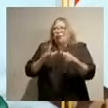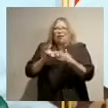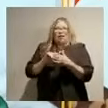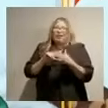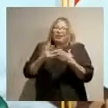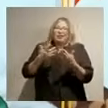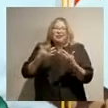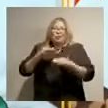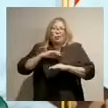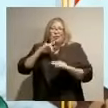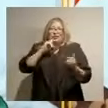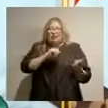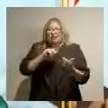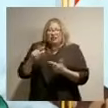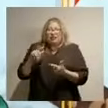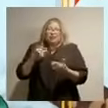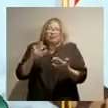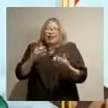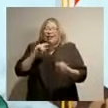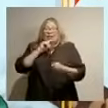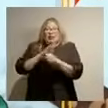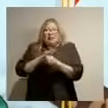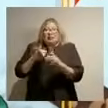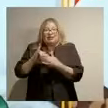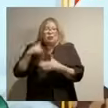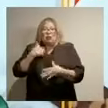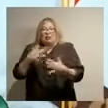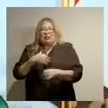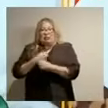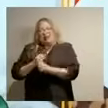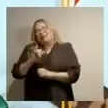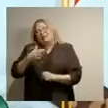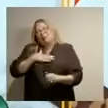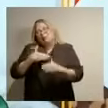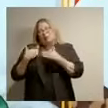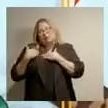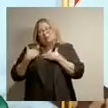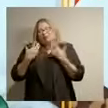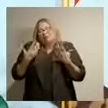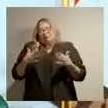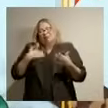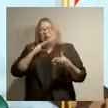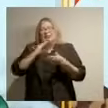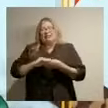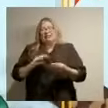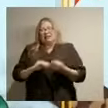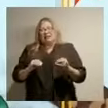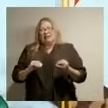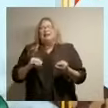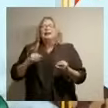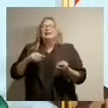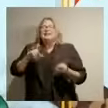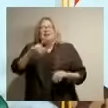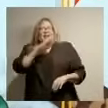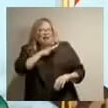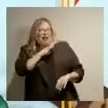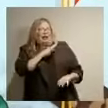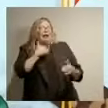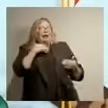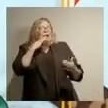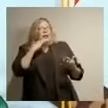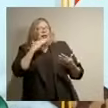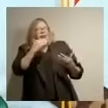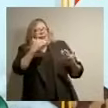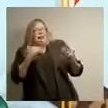my responsibility. I just want to leave it at that at this moment. I'll move on. I appreciate sort it. Of. Do